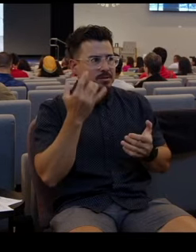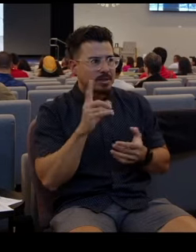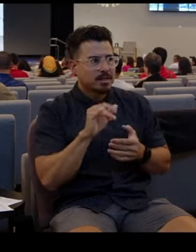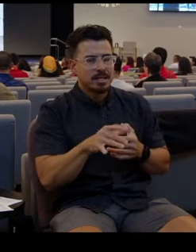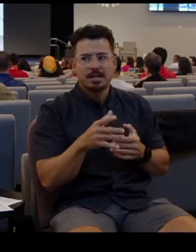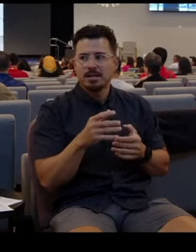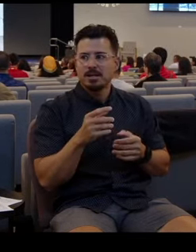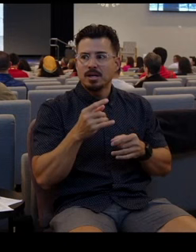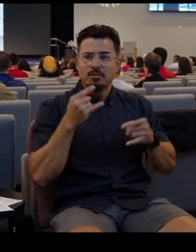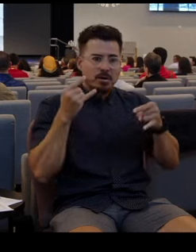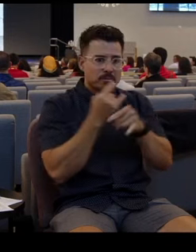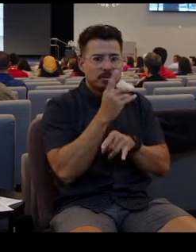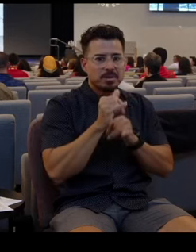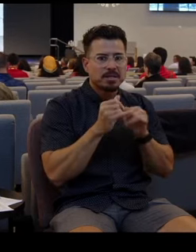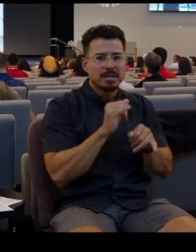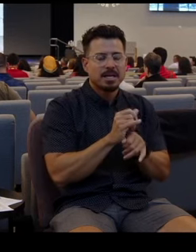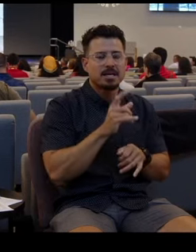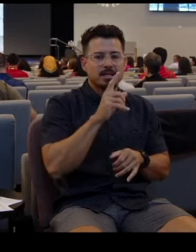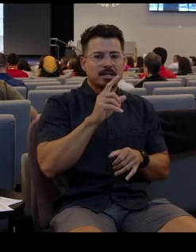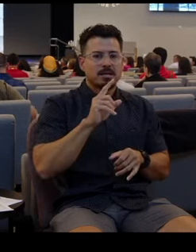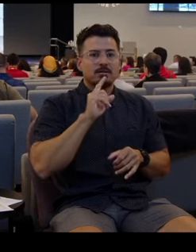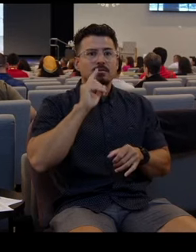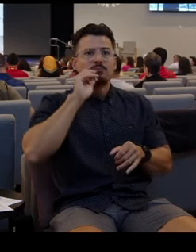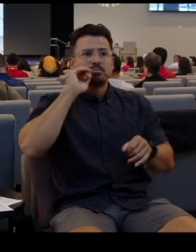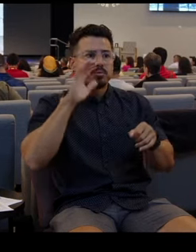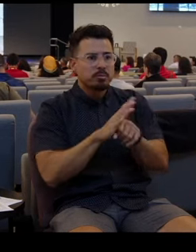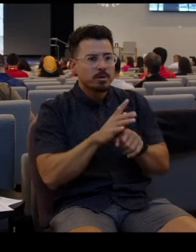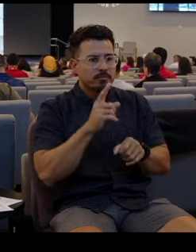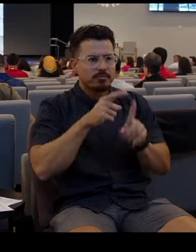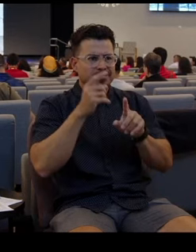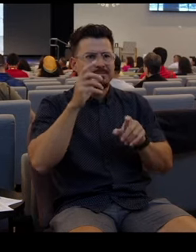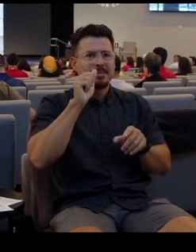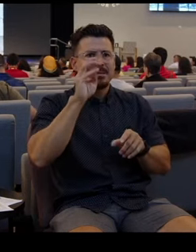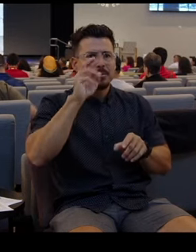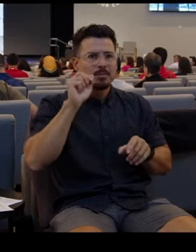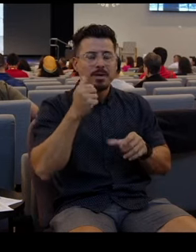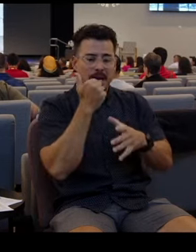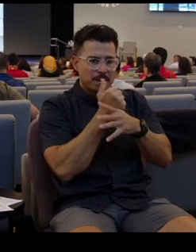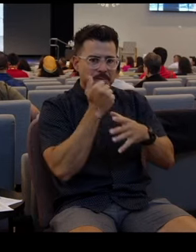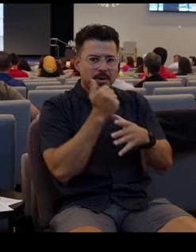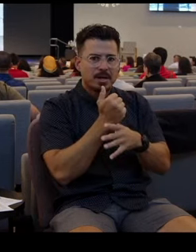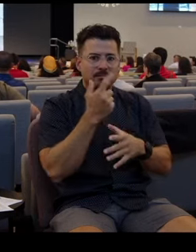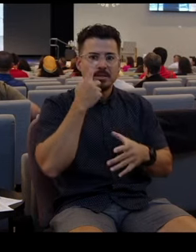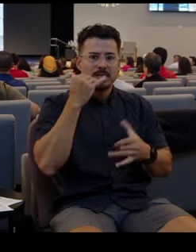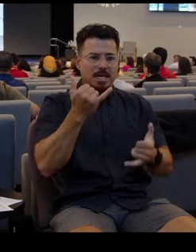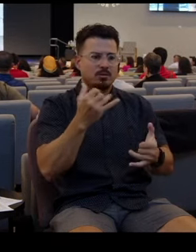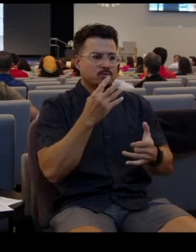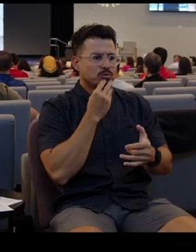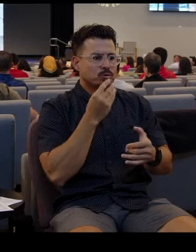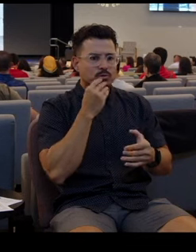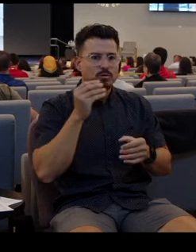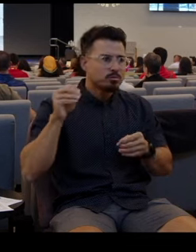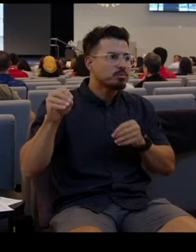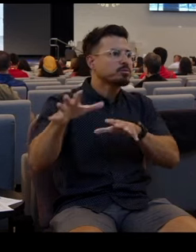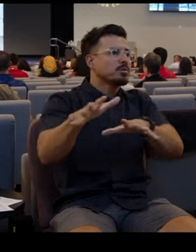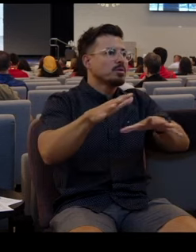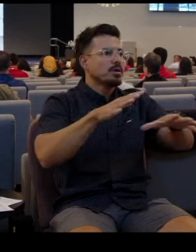in a weird way was the fulfillment of Abraham's prophecy where that was the launching of the great diaspora that put Jews all over the world.